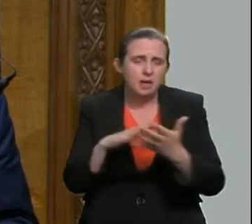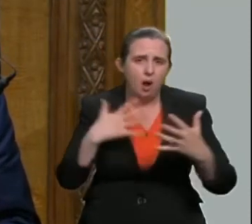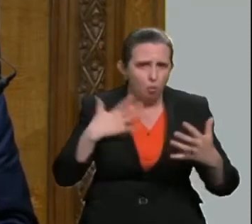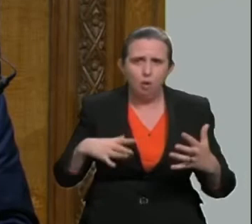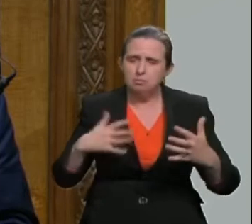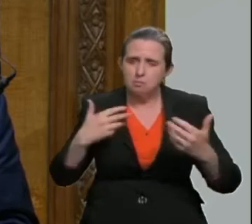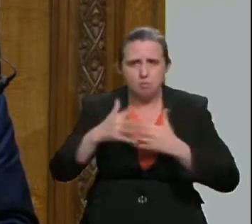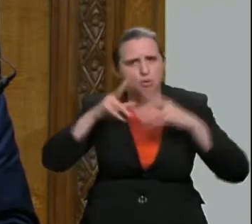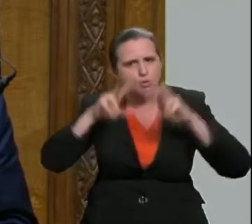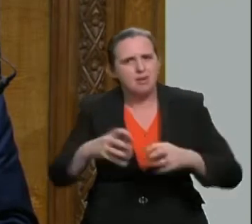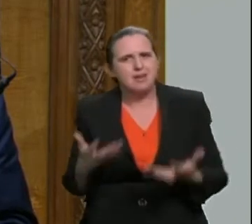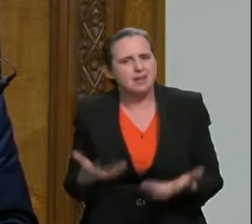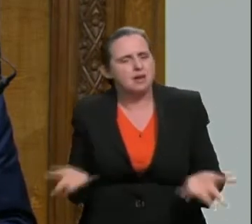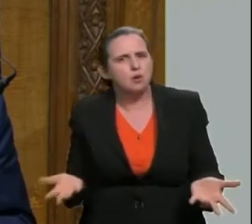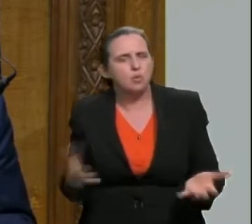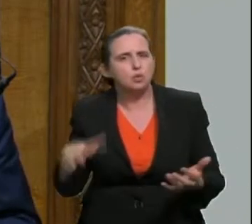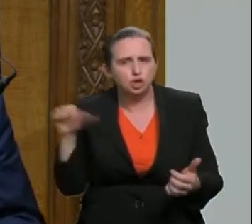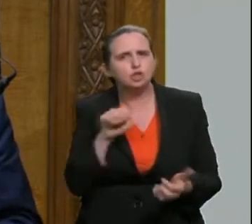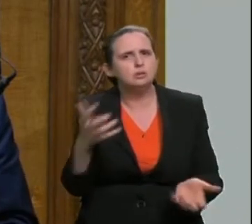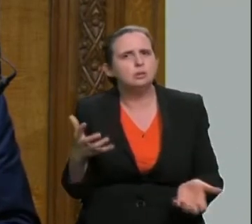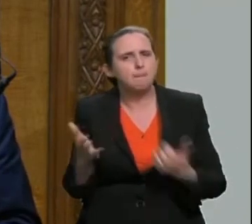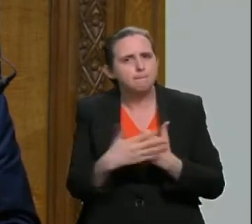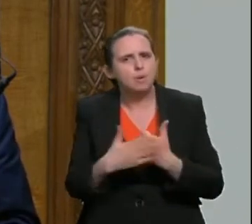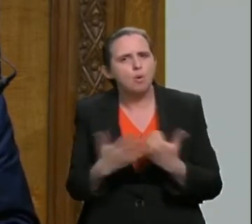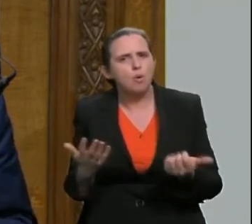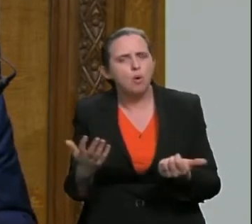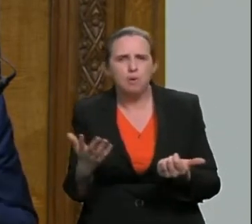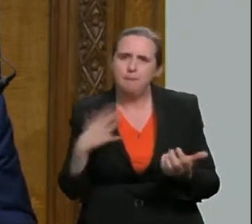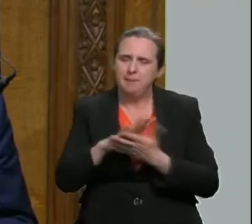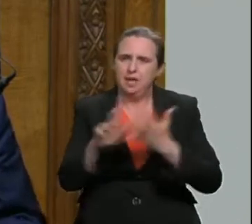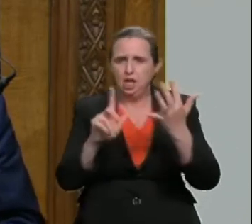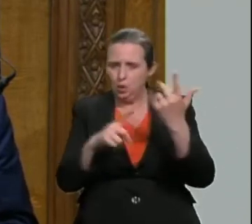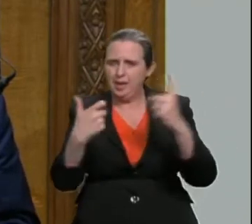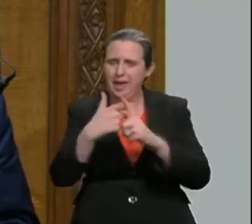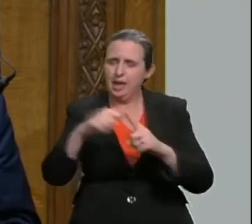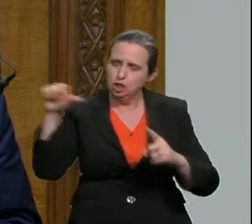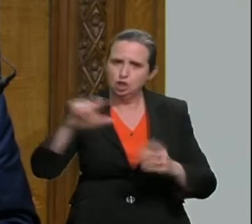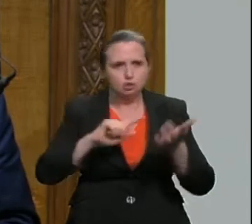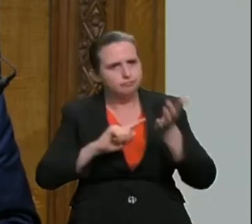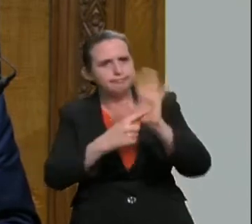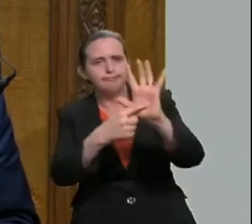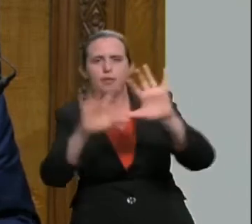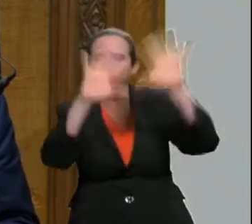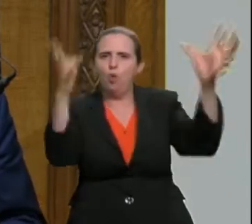the UK has been presented with a unique opportunity to show global leadership on